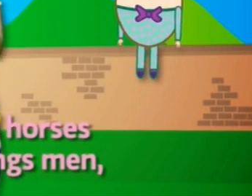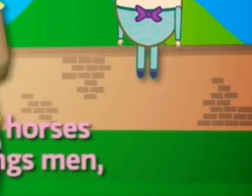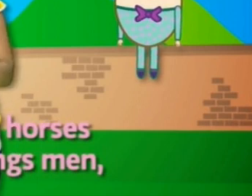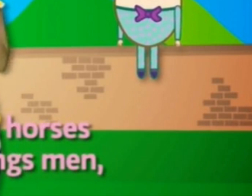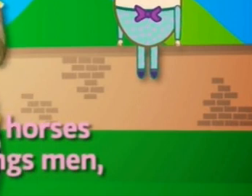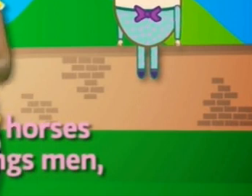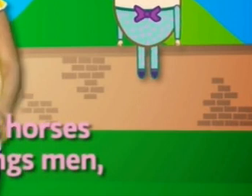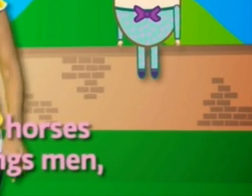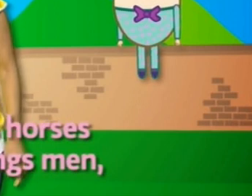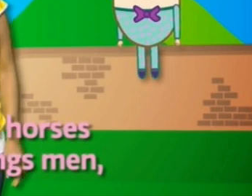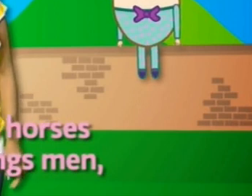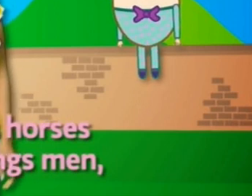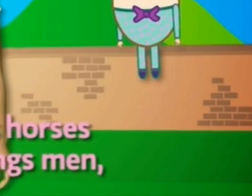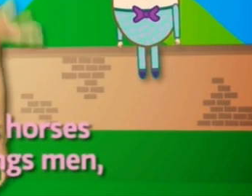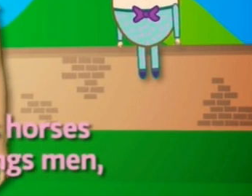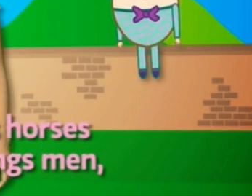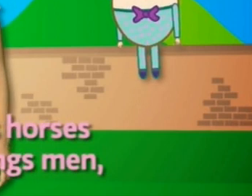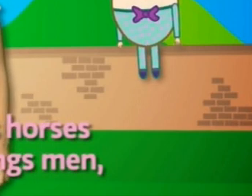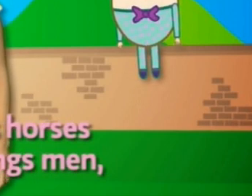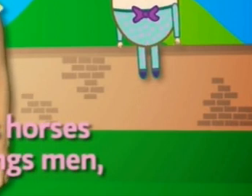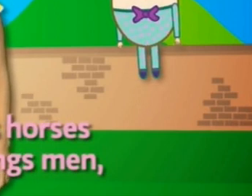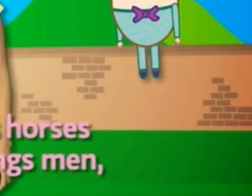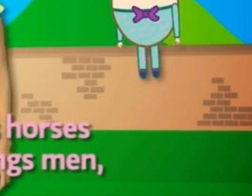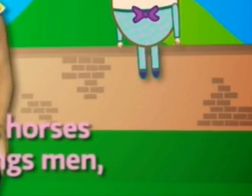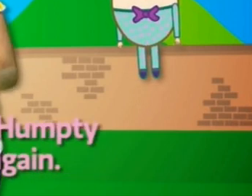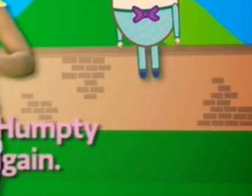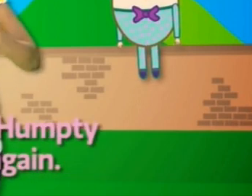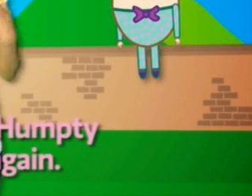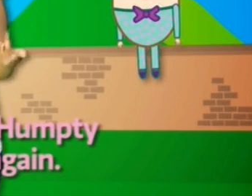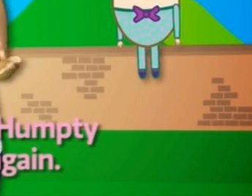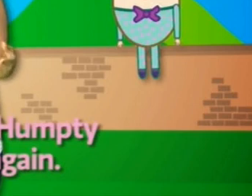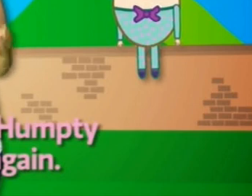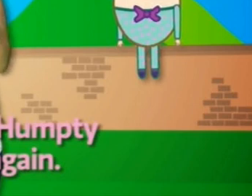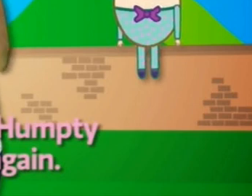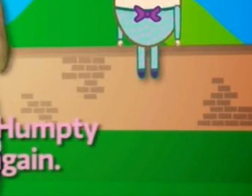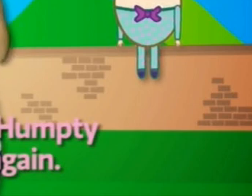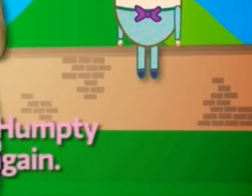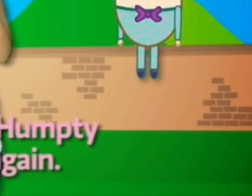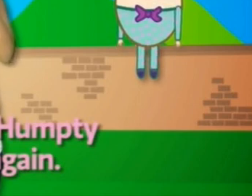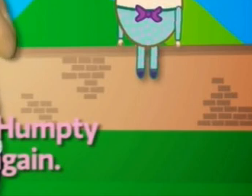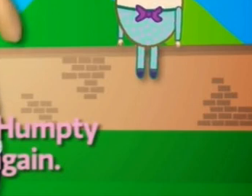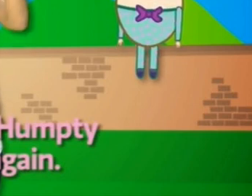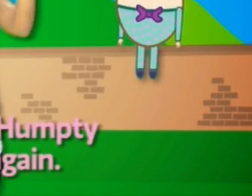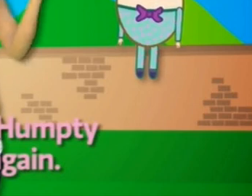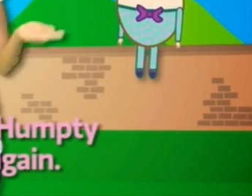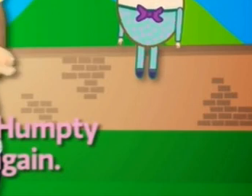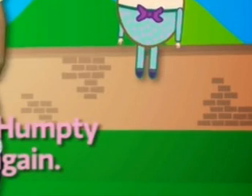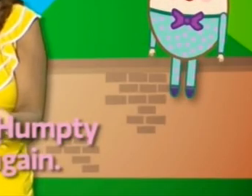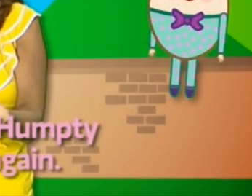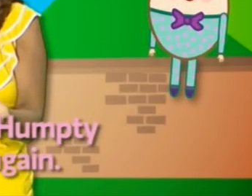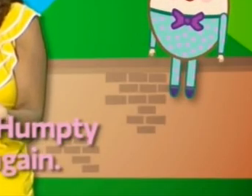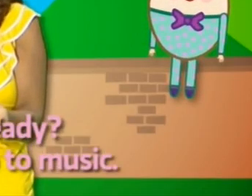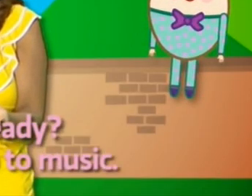king's horses and all the king's men couldn't put Humpty together